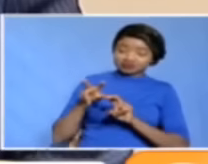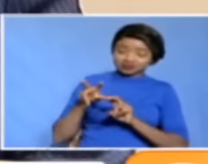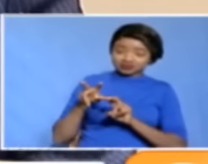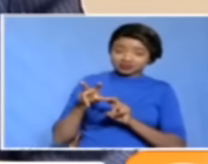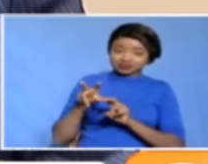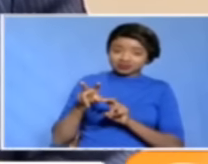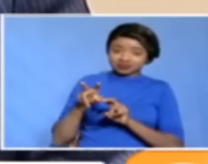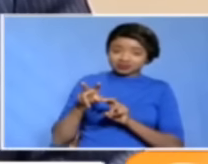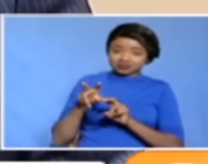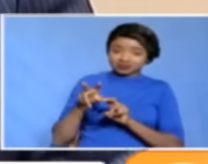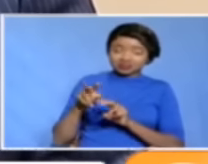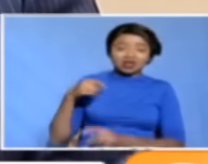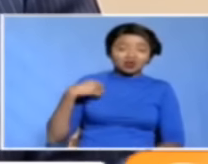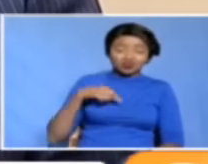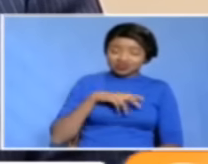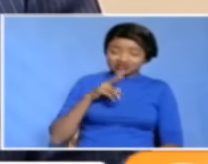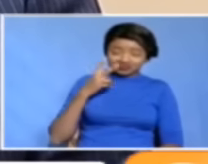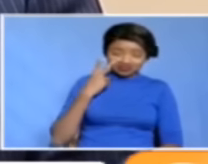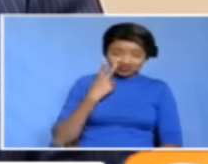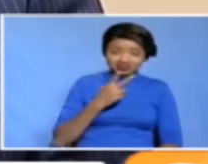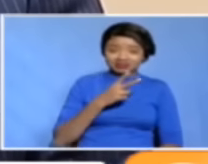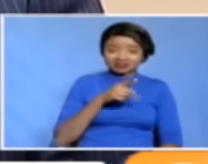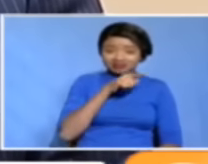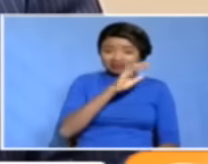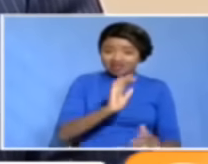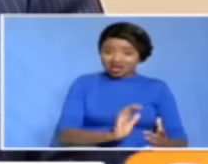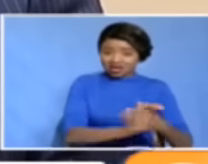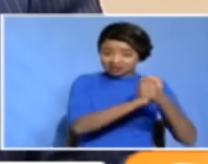sits, we are seeing the handshake